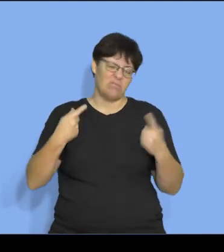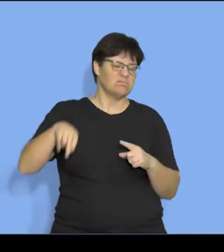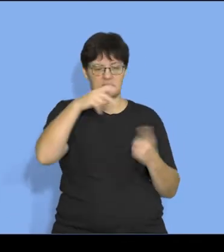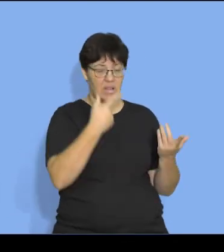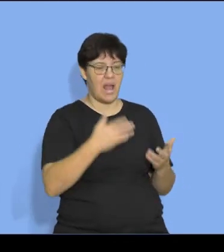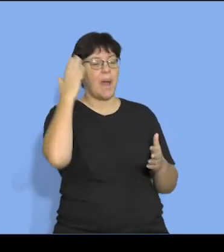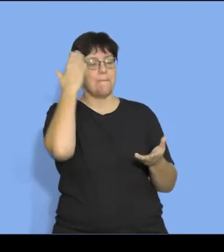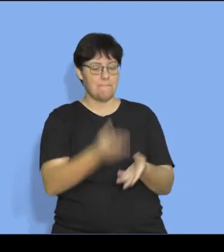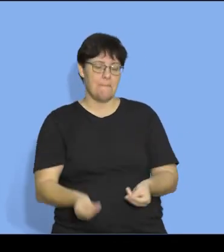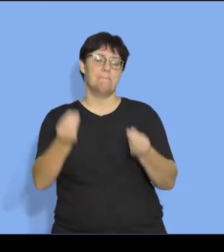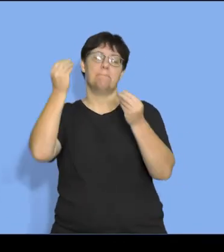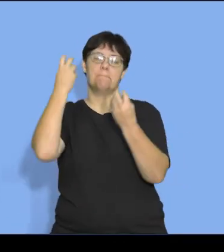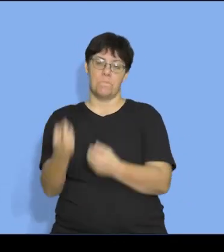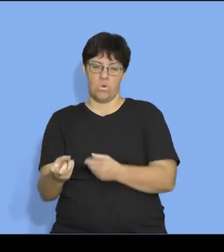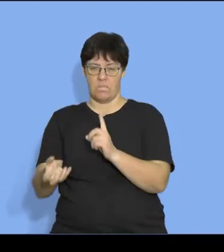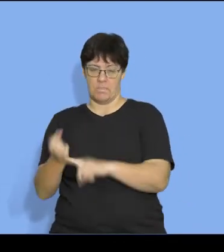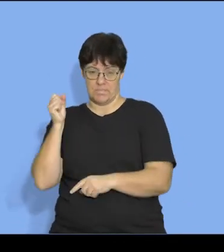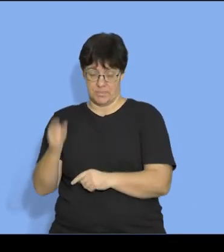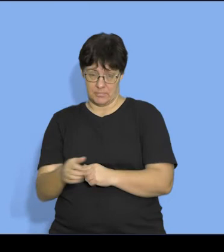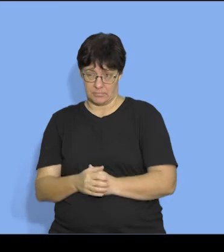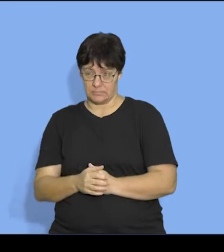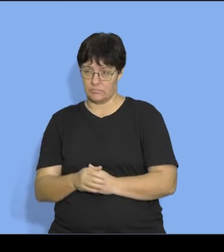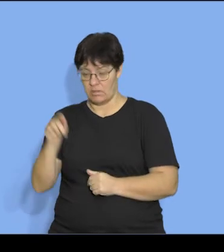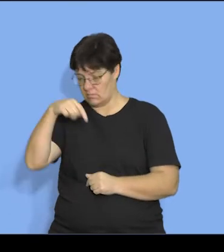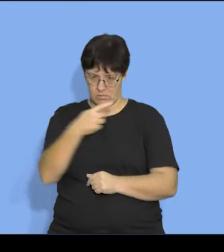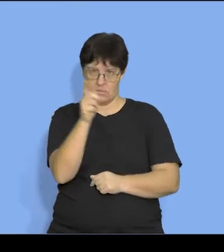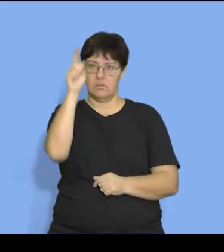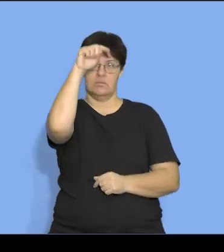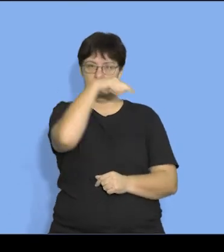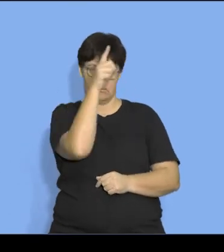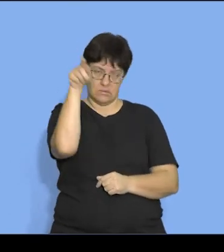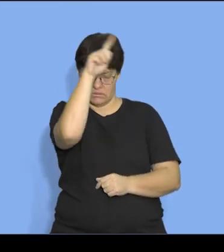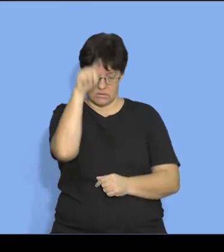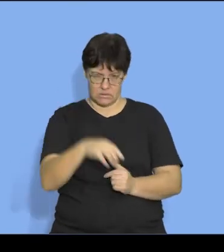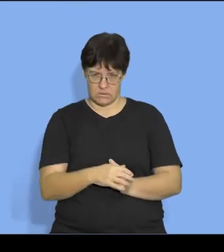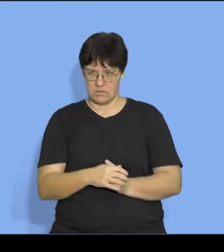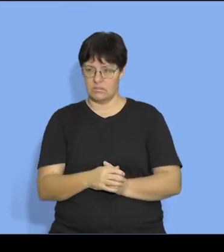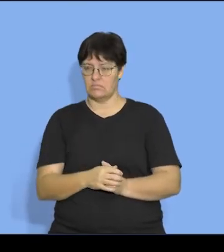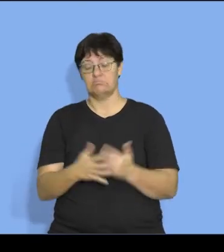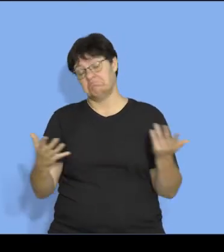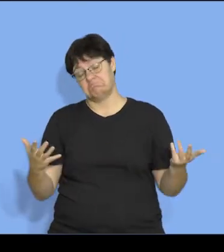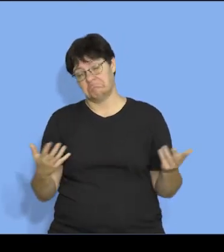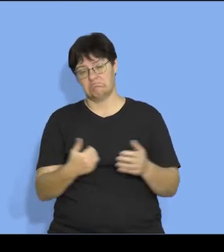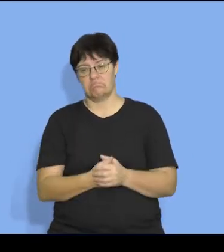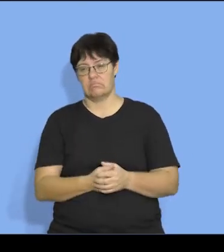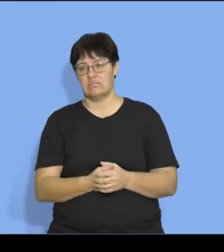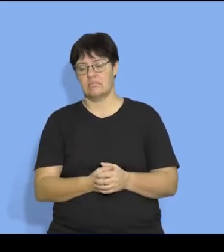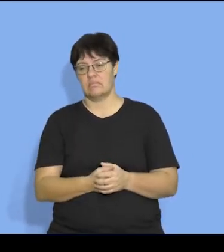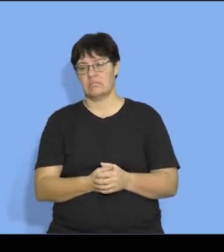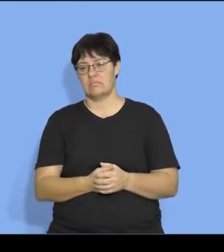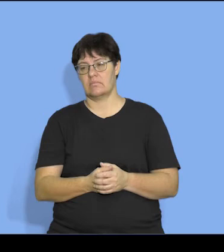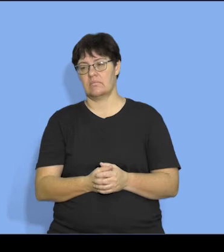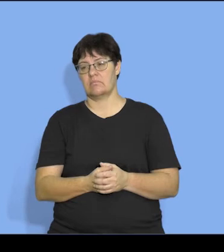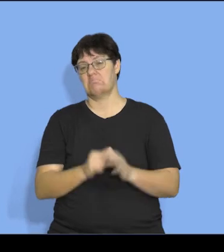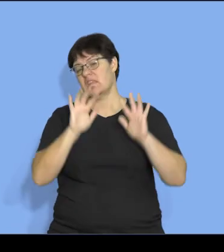But eventually she gets there. Now, that distance that she's traveled through all of that, that could be, knowing my